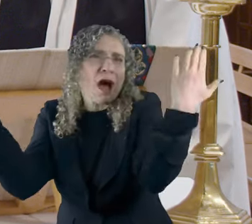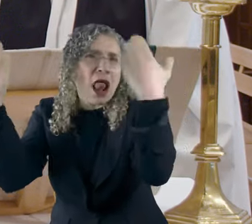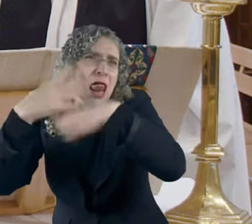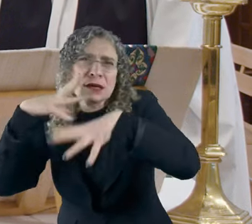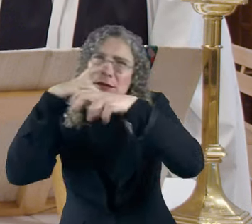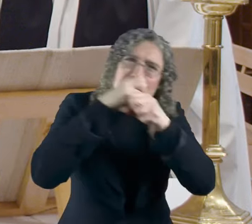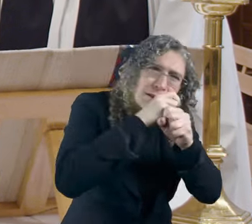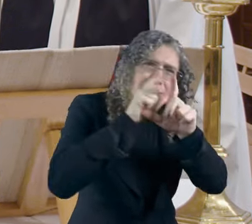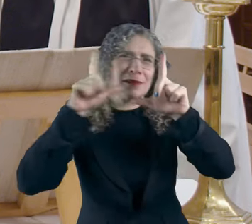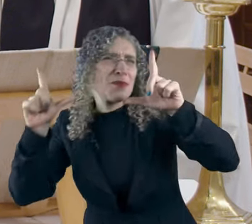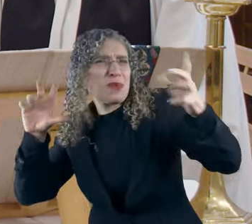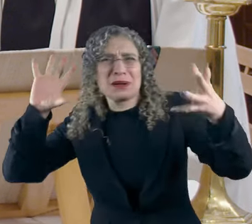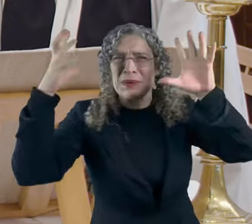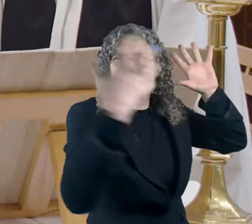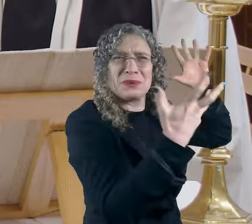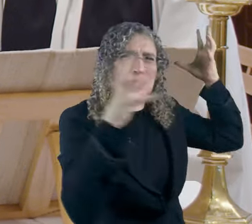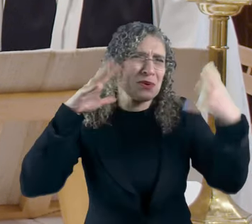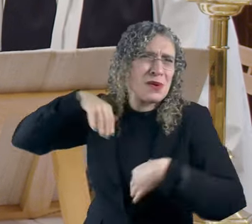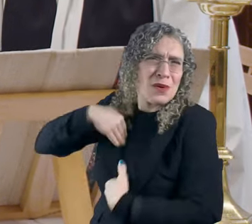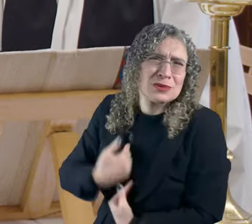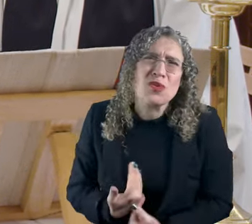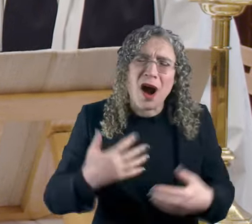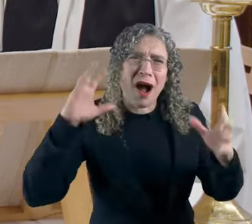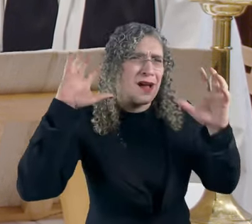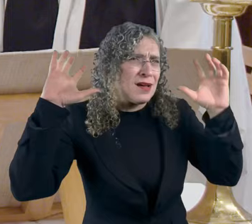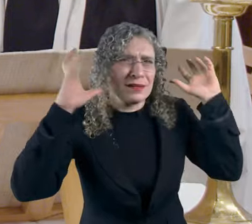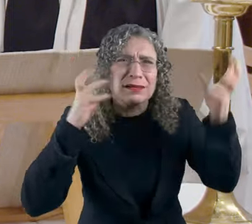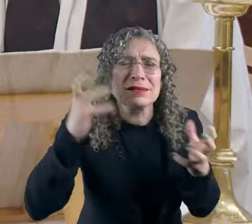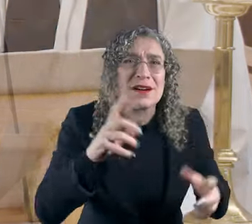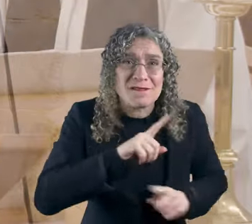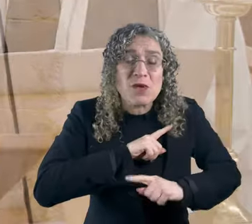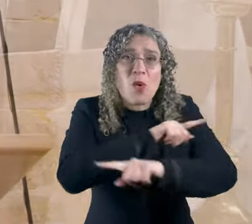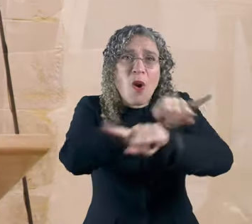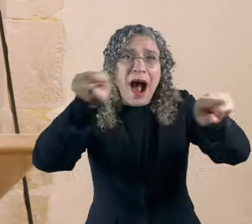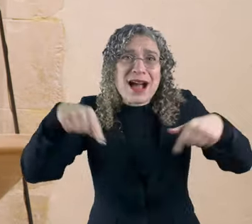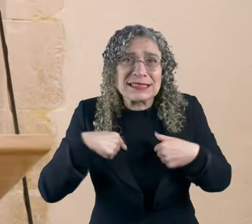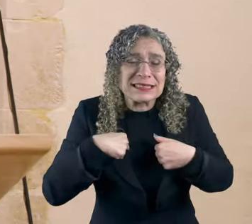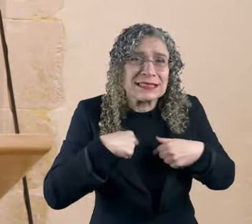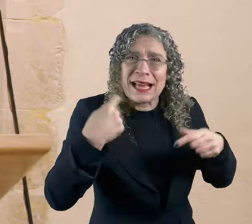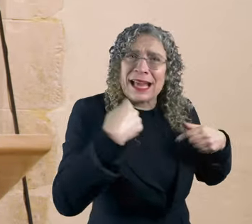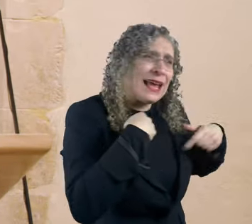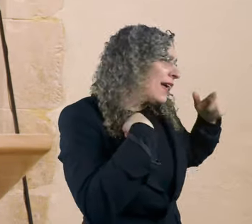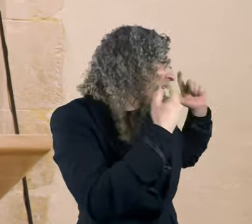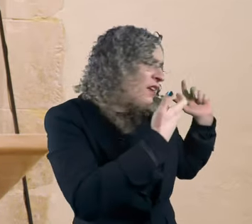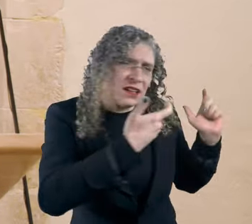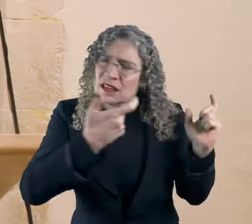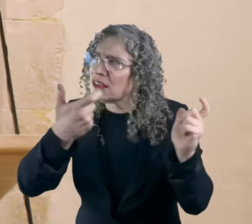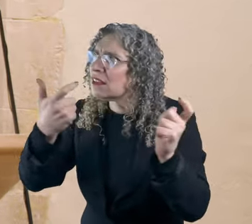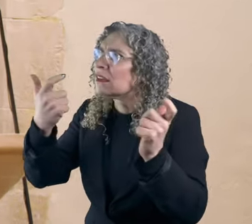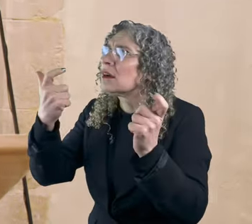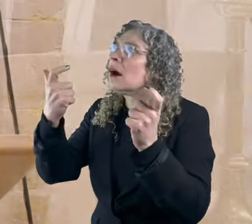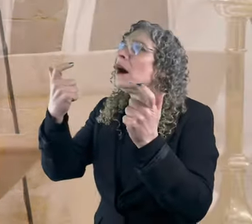wilderness, perspiring for our willfulness. He turns and faces everything we